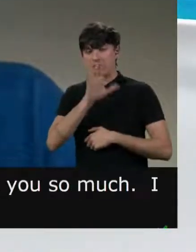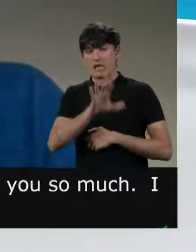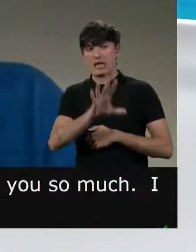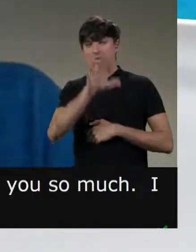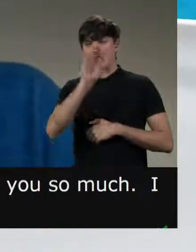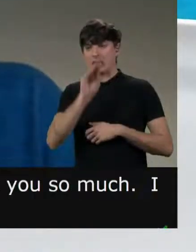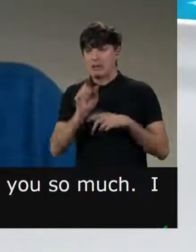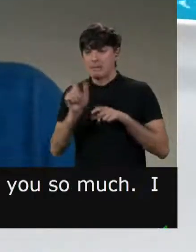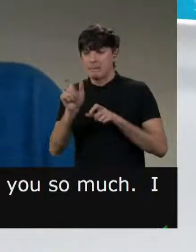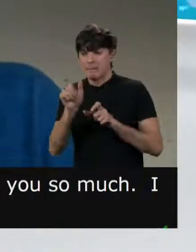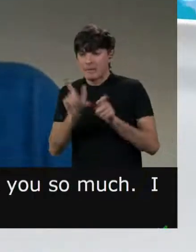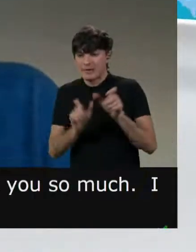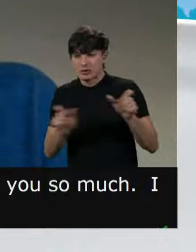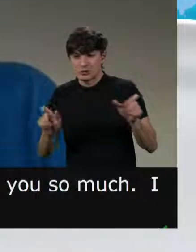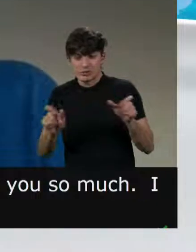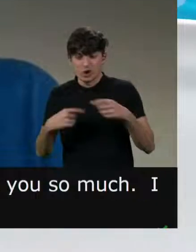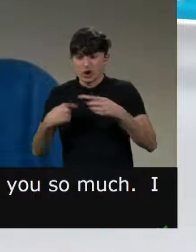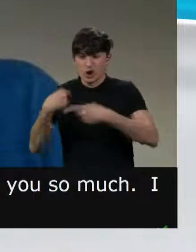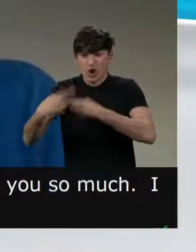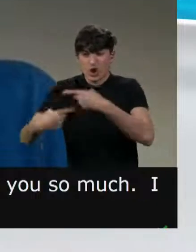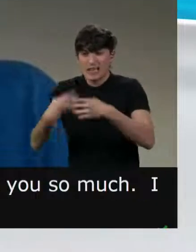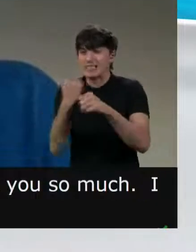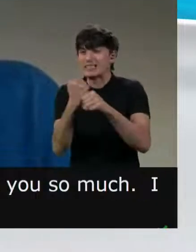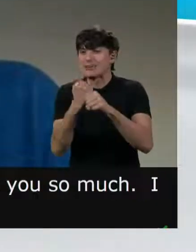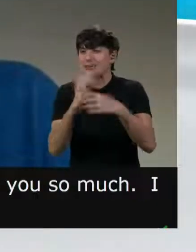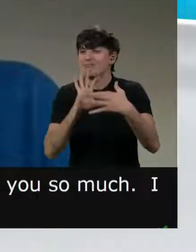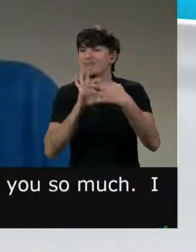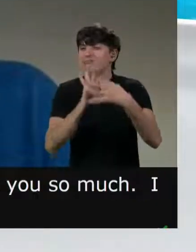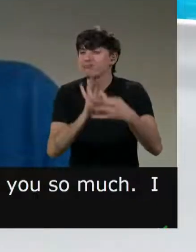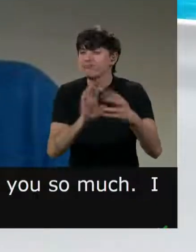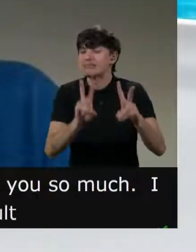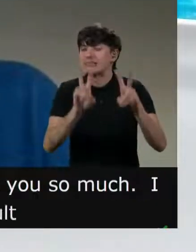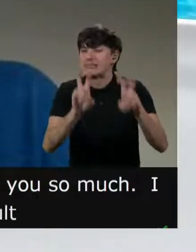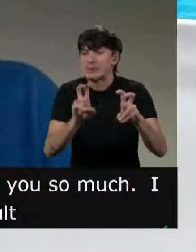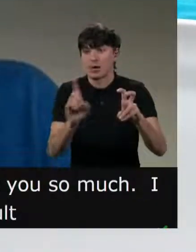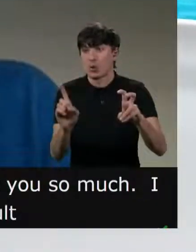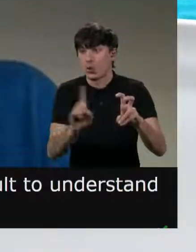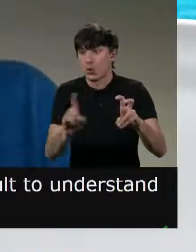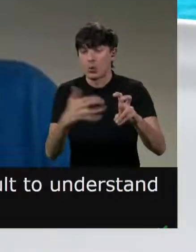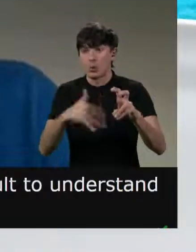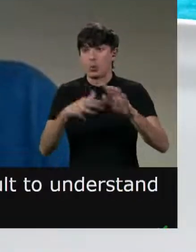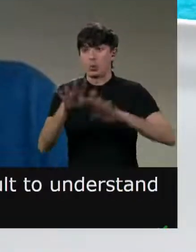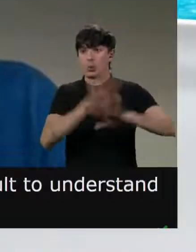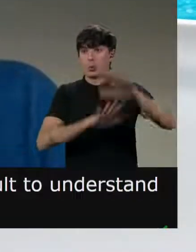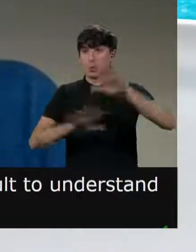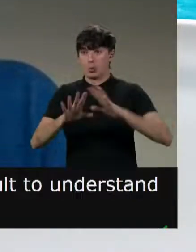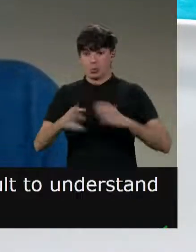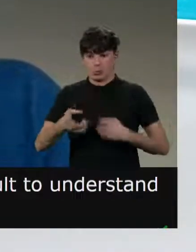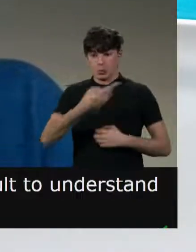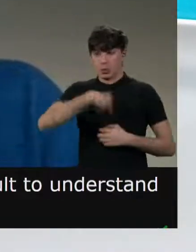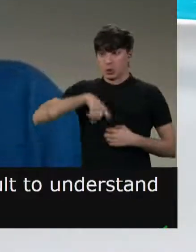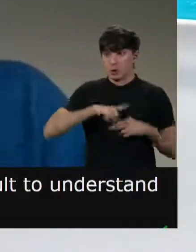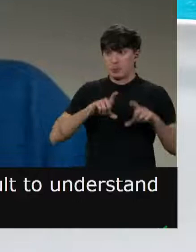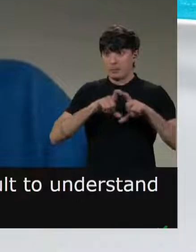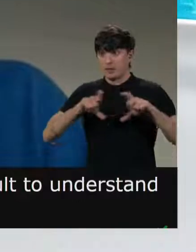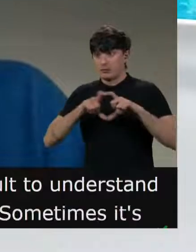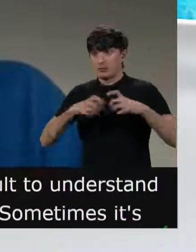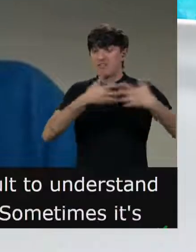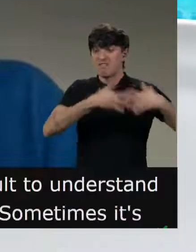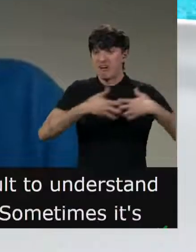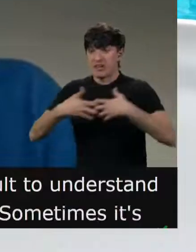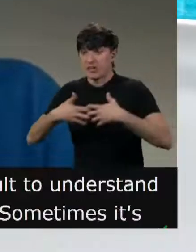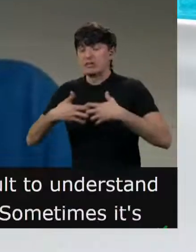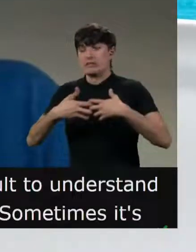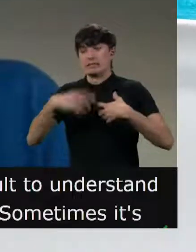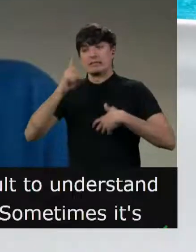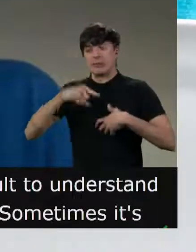topic and maybe difficult to understand for someone who is not working on a daily basis. Sometimes it's even complicated